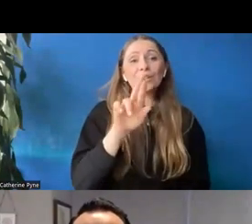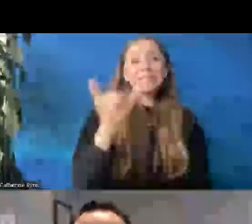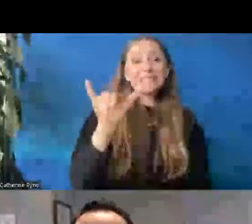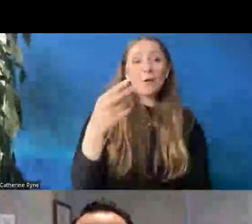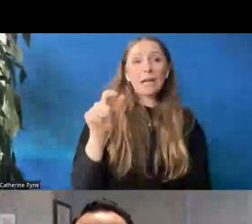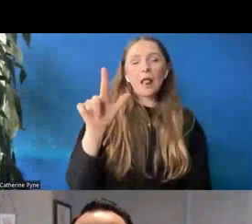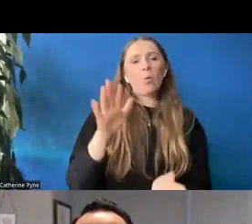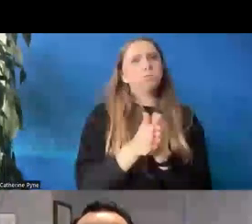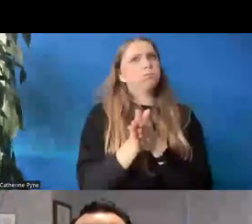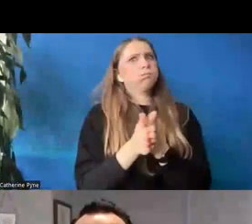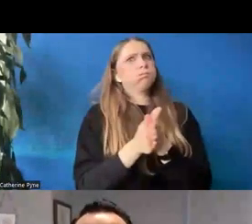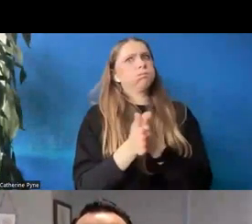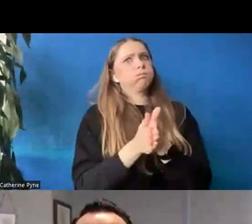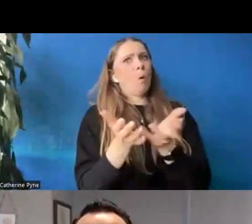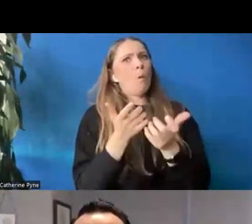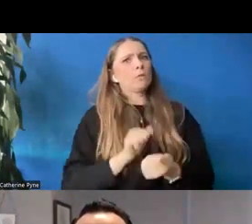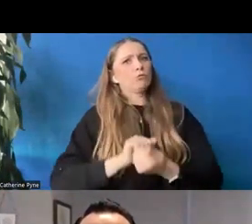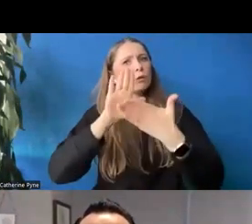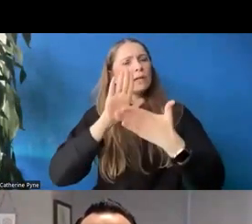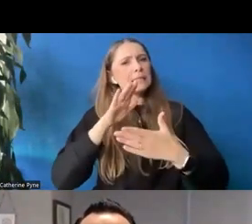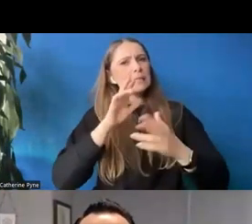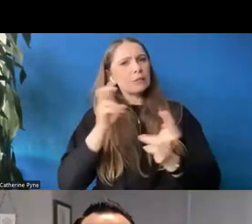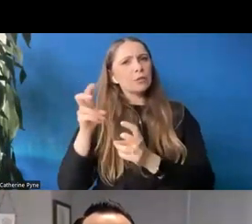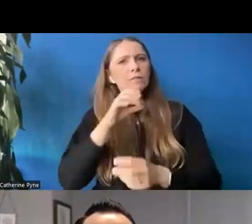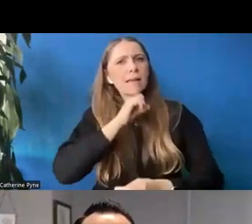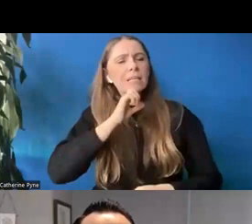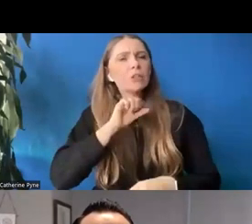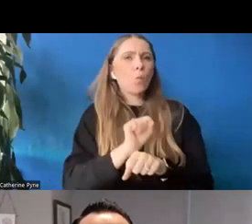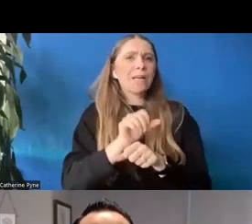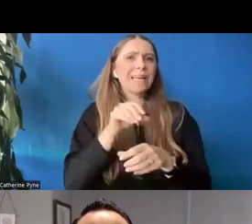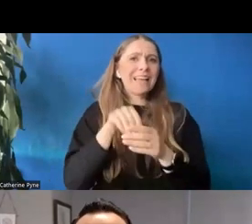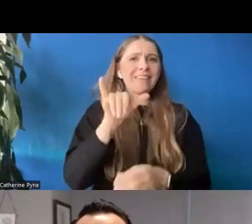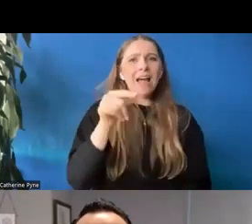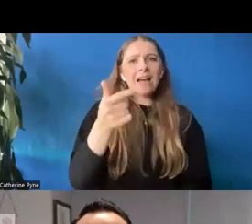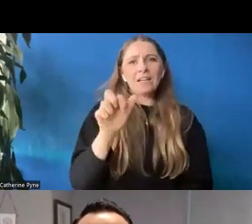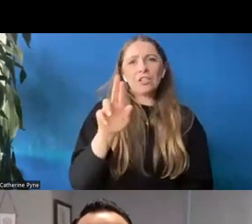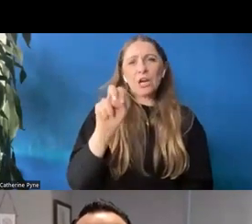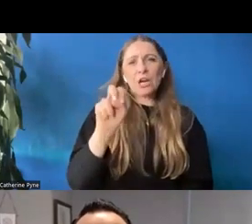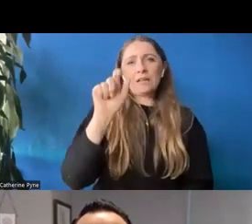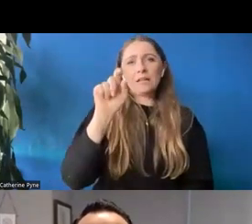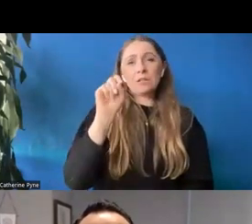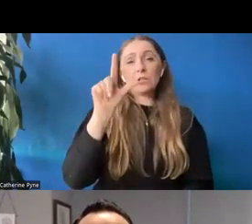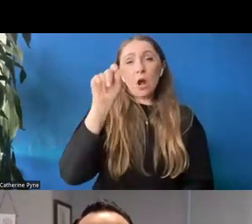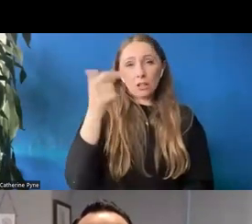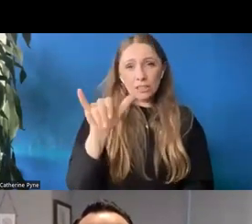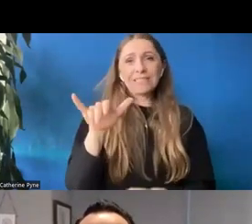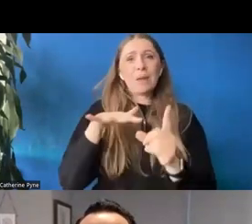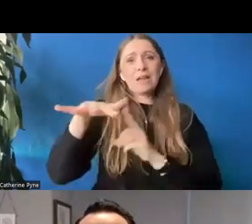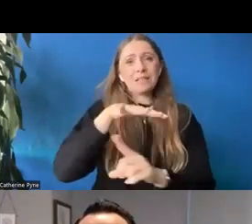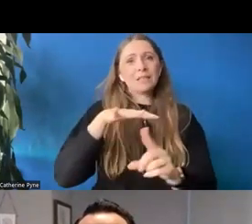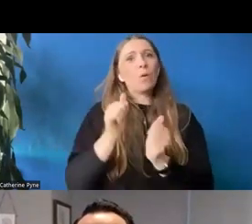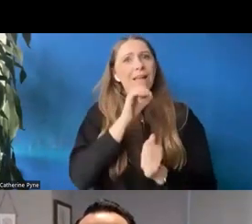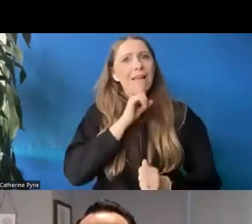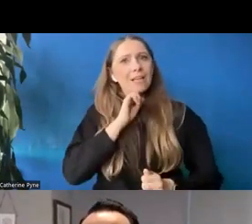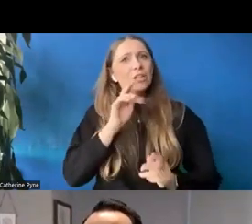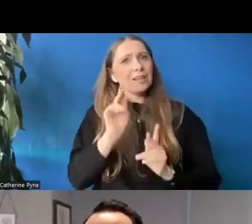keen on addressing issues of aging and working in the gerontology space and supporting the aging community. And we're very fortunate